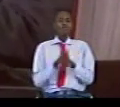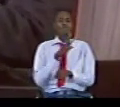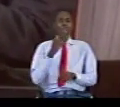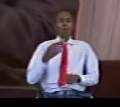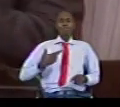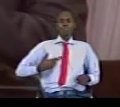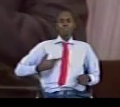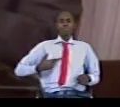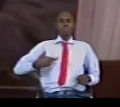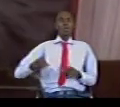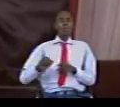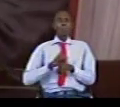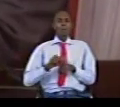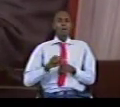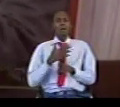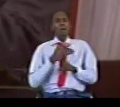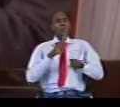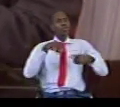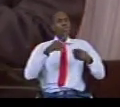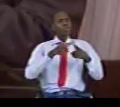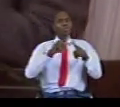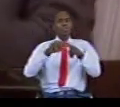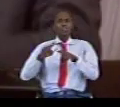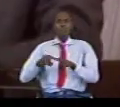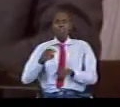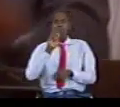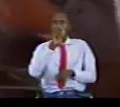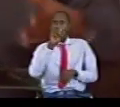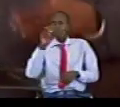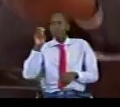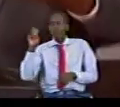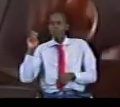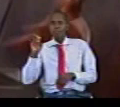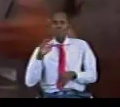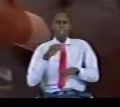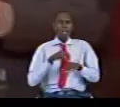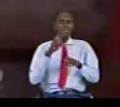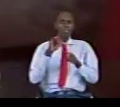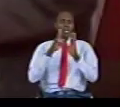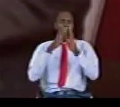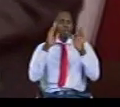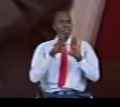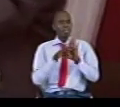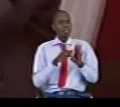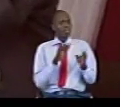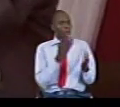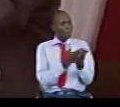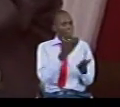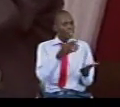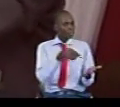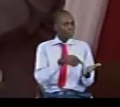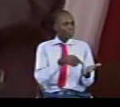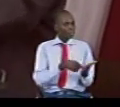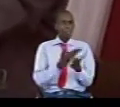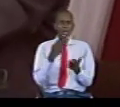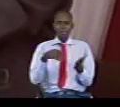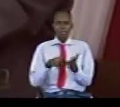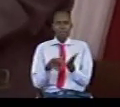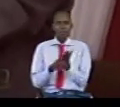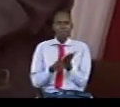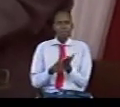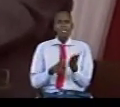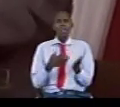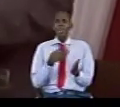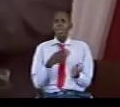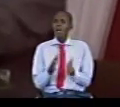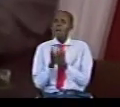people, and they go about houses knocking at doors, and they say, buy this one, buy this literature. And then when you say, what's there?